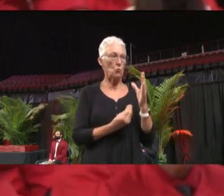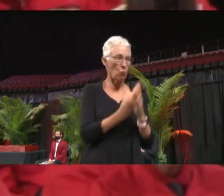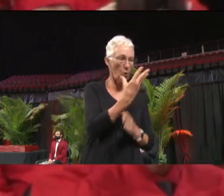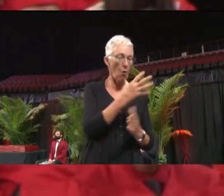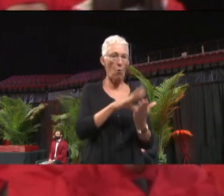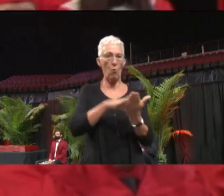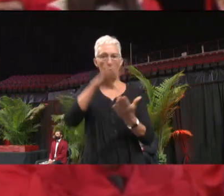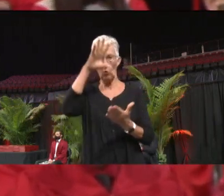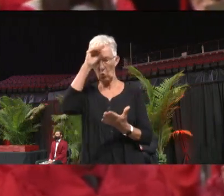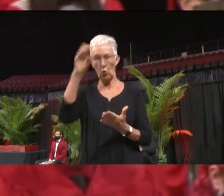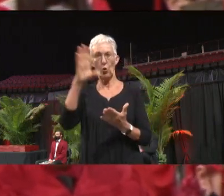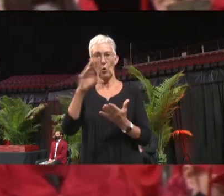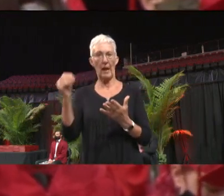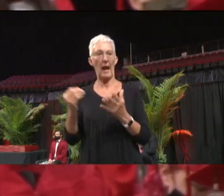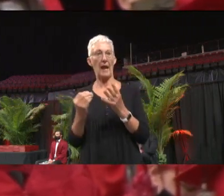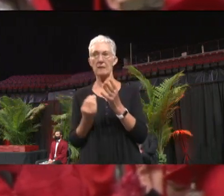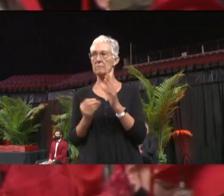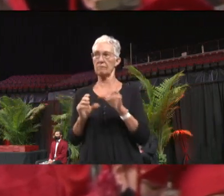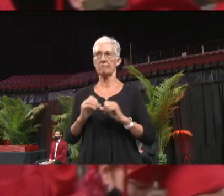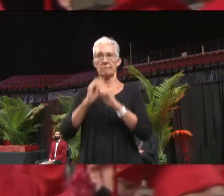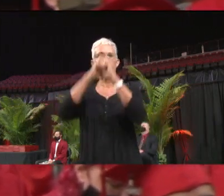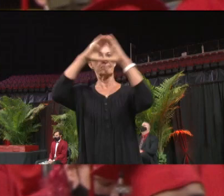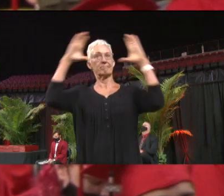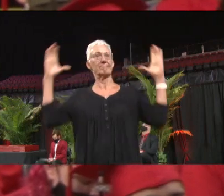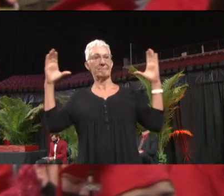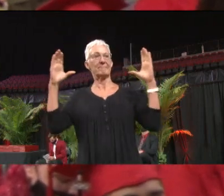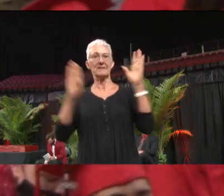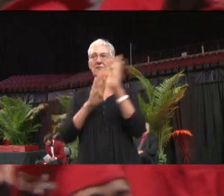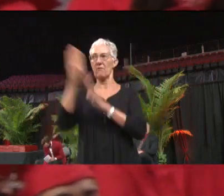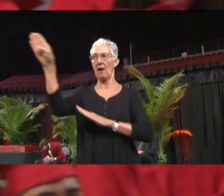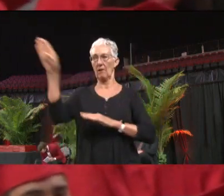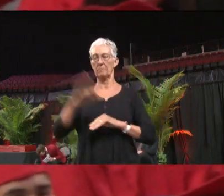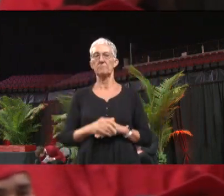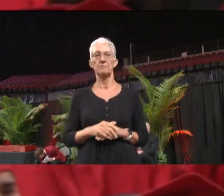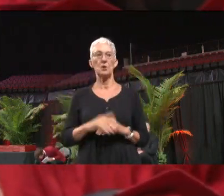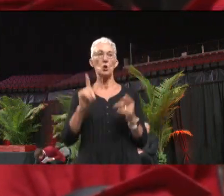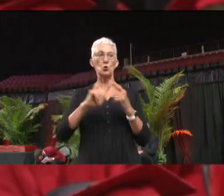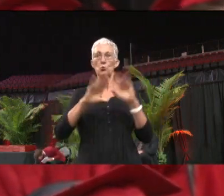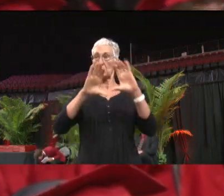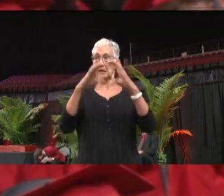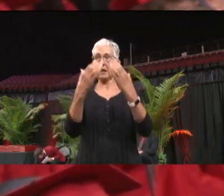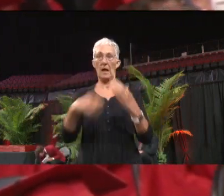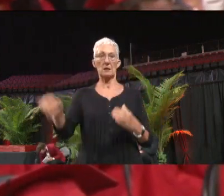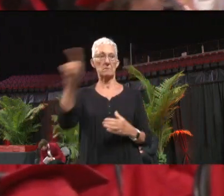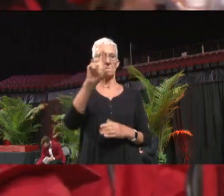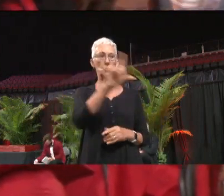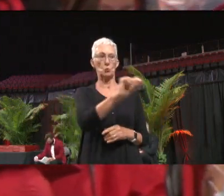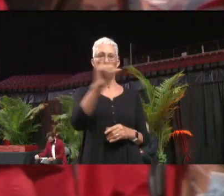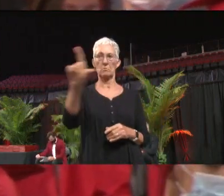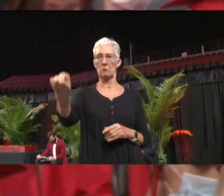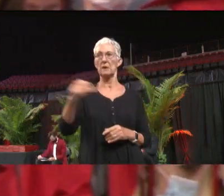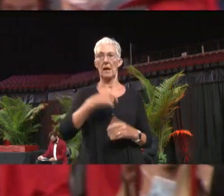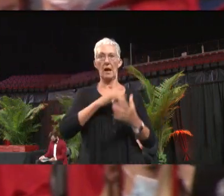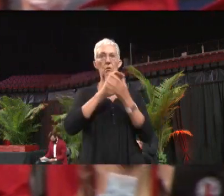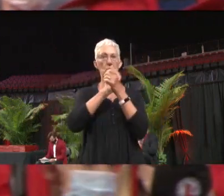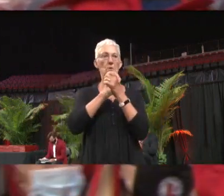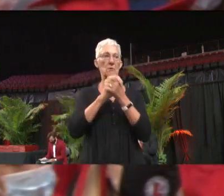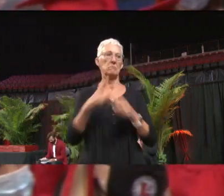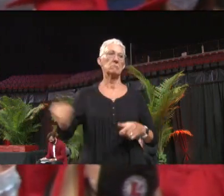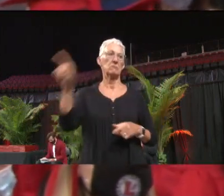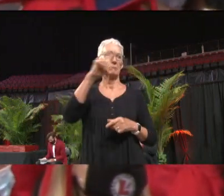forever in your debt. To the class of 2020, I offer my congratulations on your many